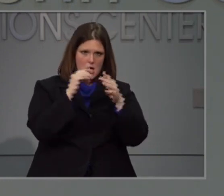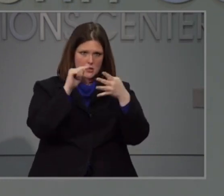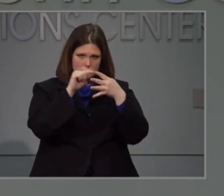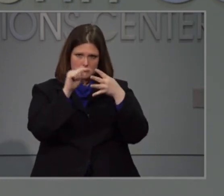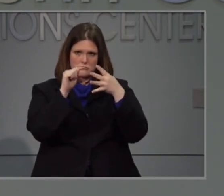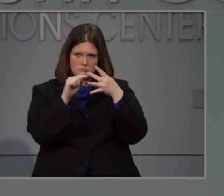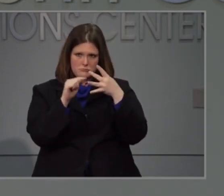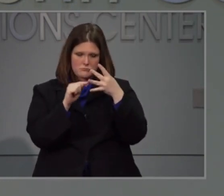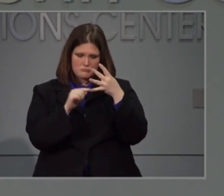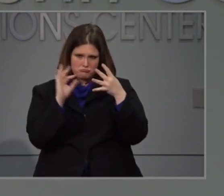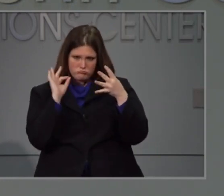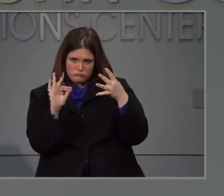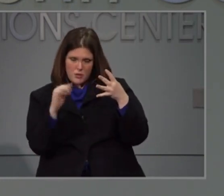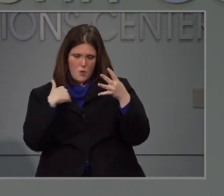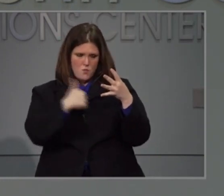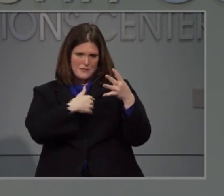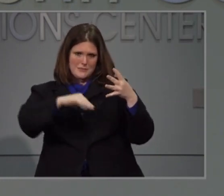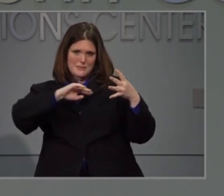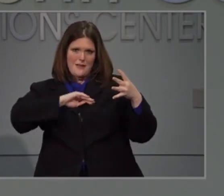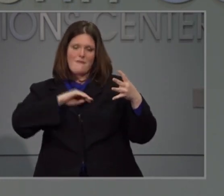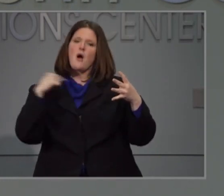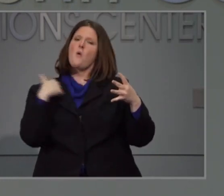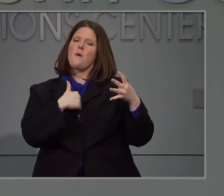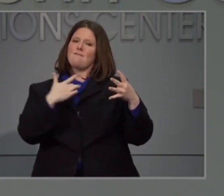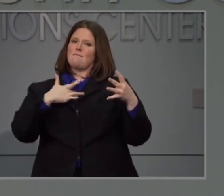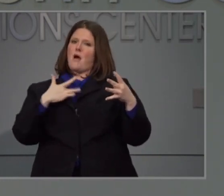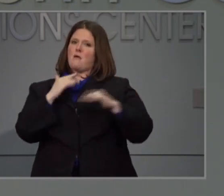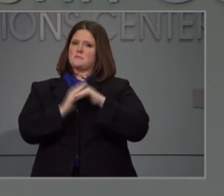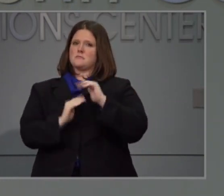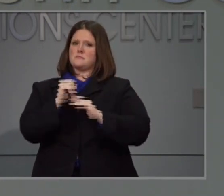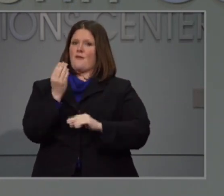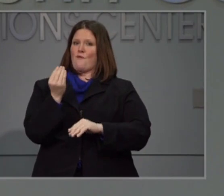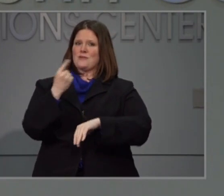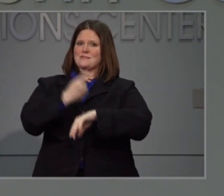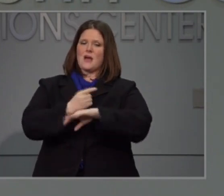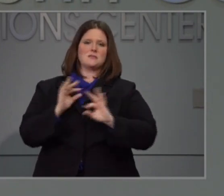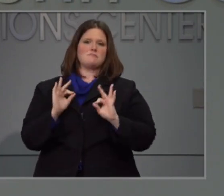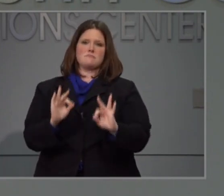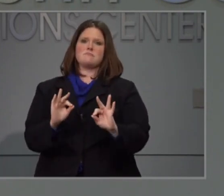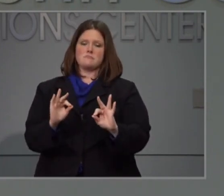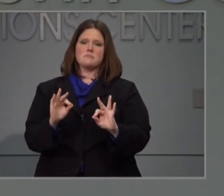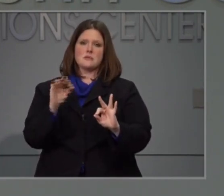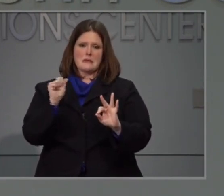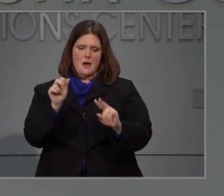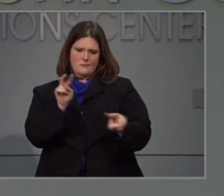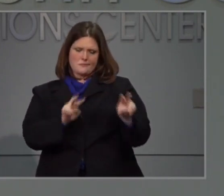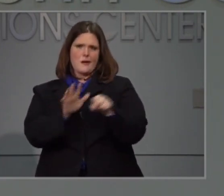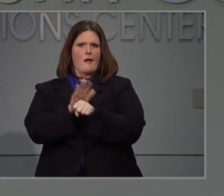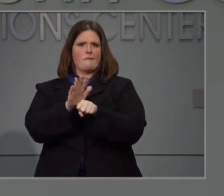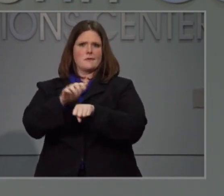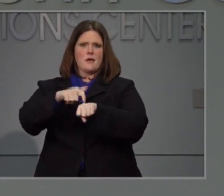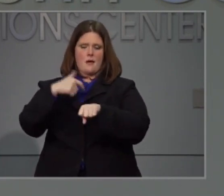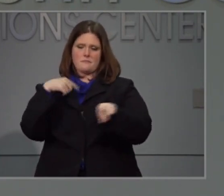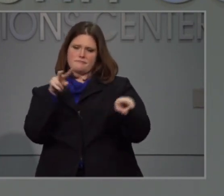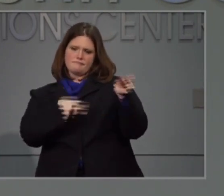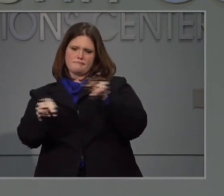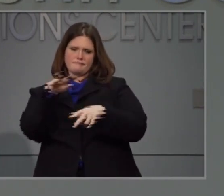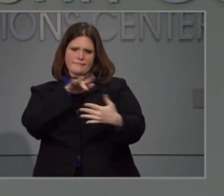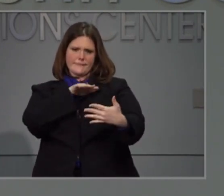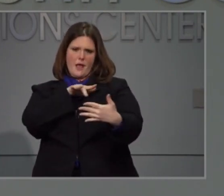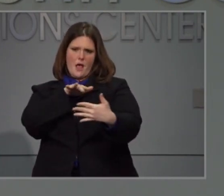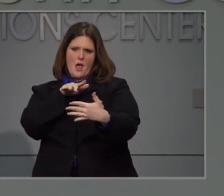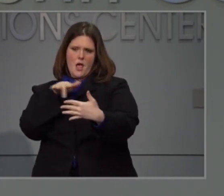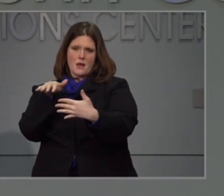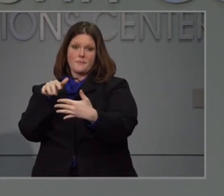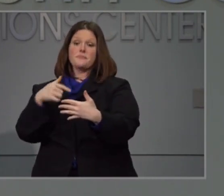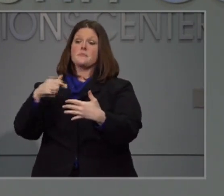And that's why we wanted to wait 14 days to make this decision to go into phase 1. And this order will last